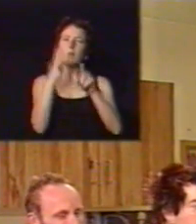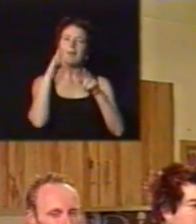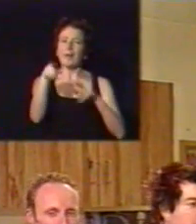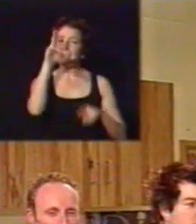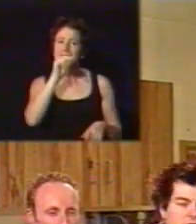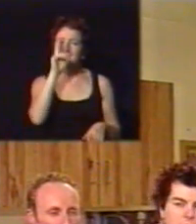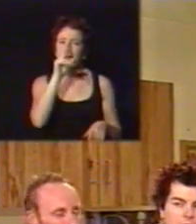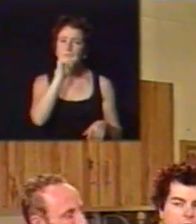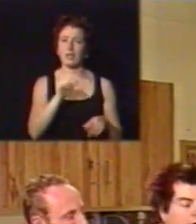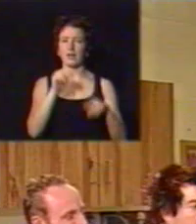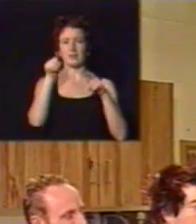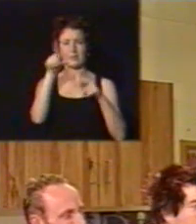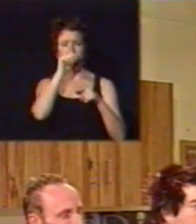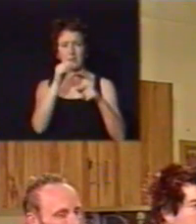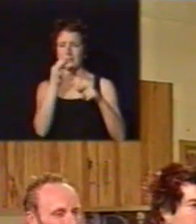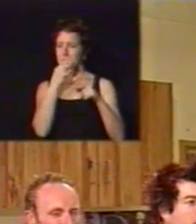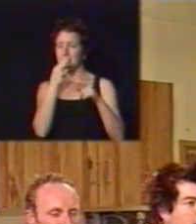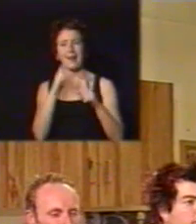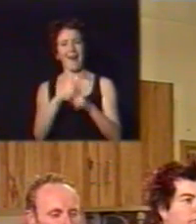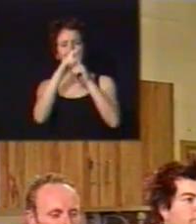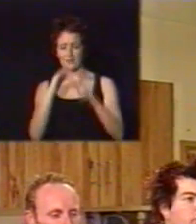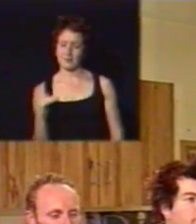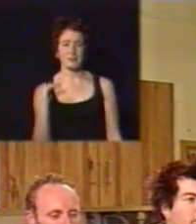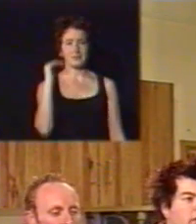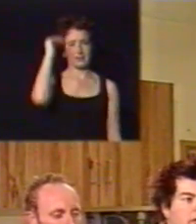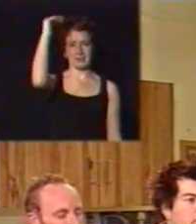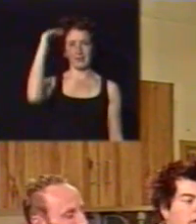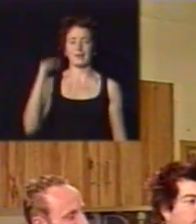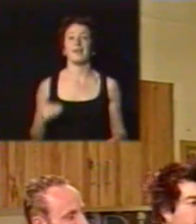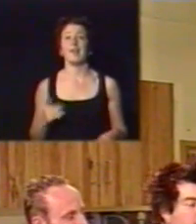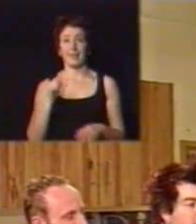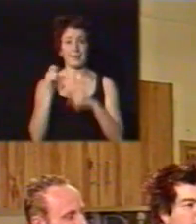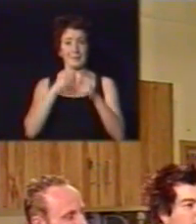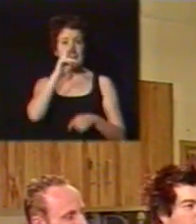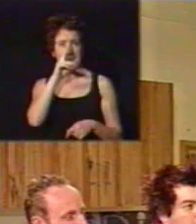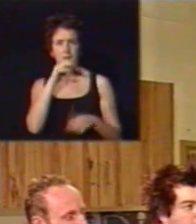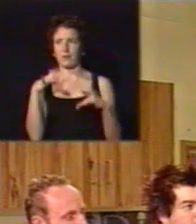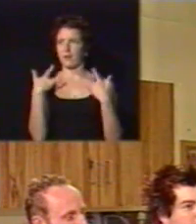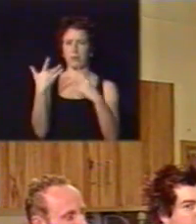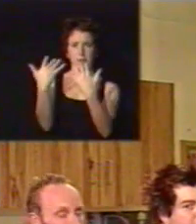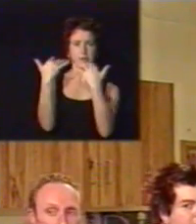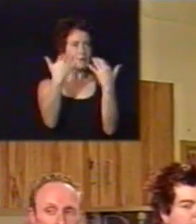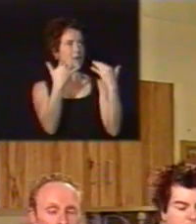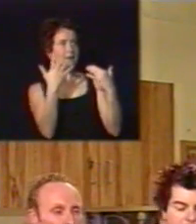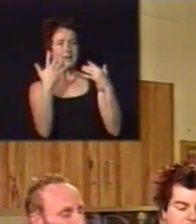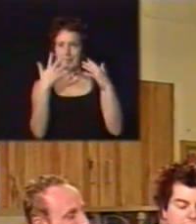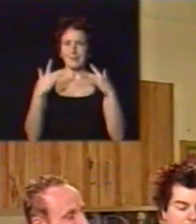teenager? Teenage is quite hard enough to, you know, going through puberty and, you know, peer group pressure. Yeah. Would that some of